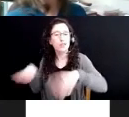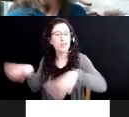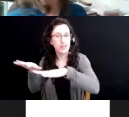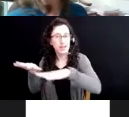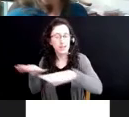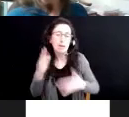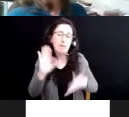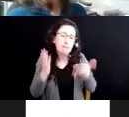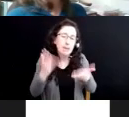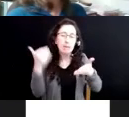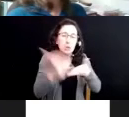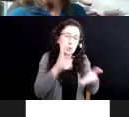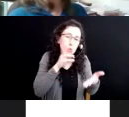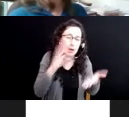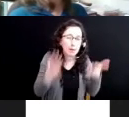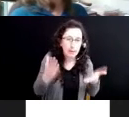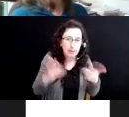water's edge.